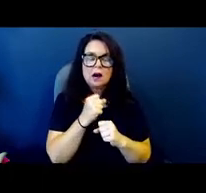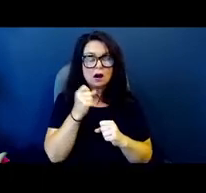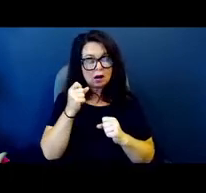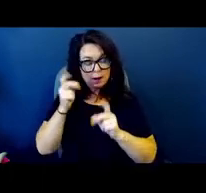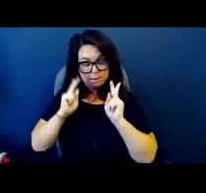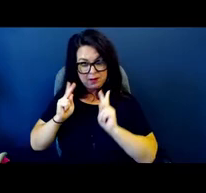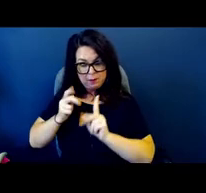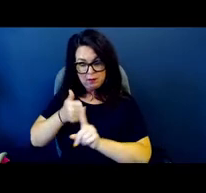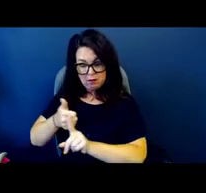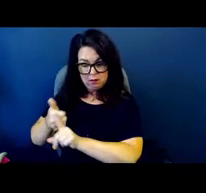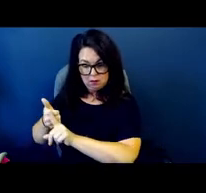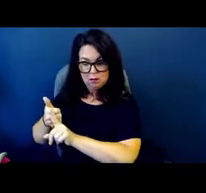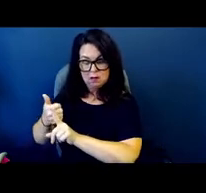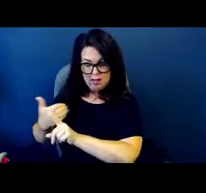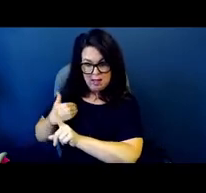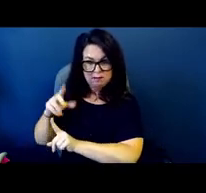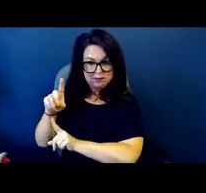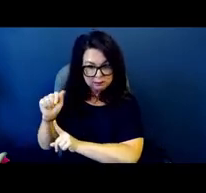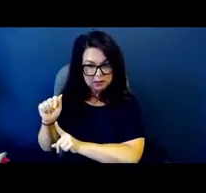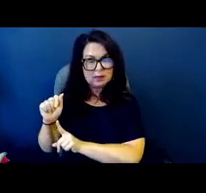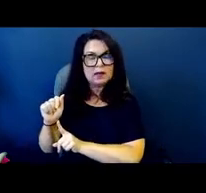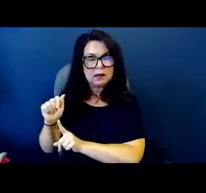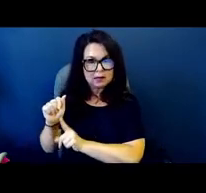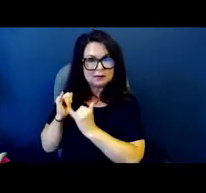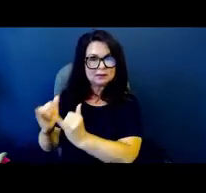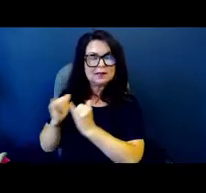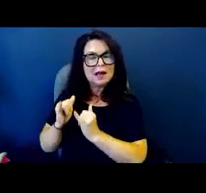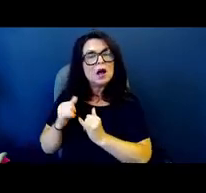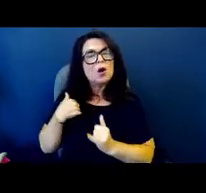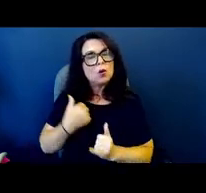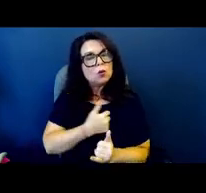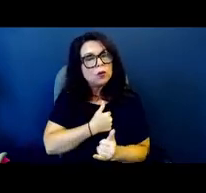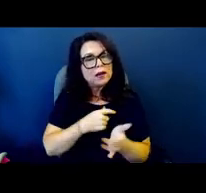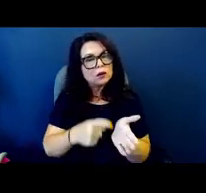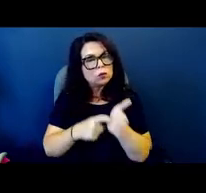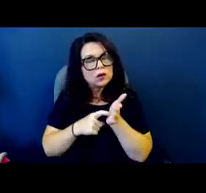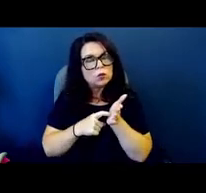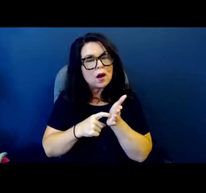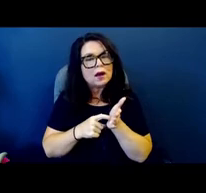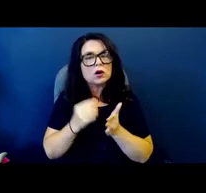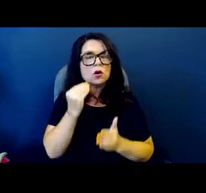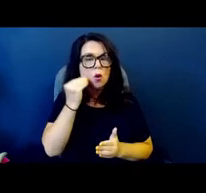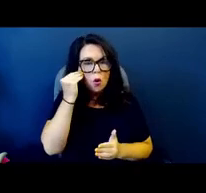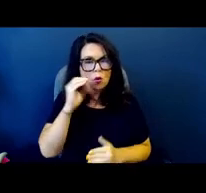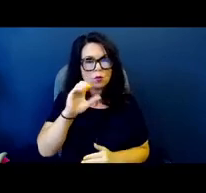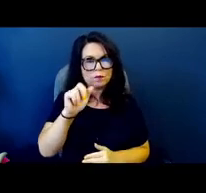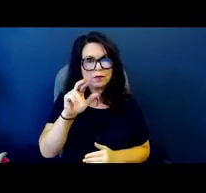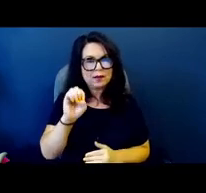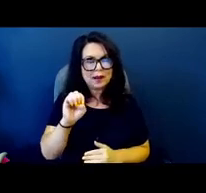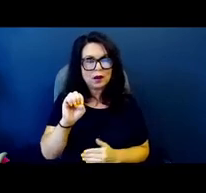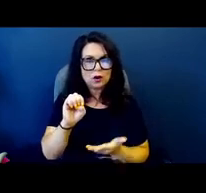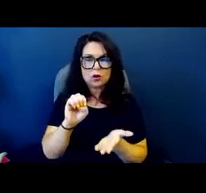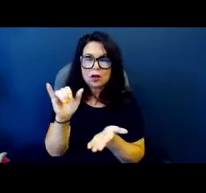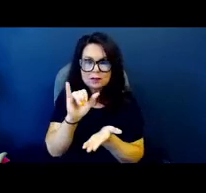disabilities like myself who require home care, who require somebody, like you mentioned, my